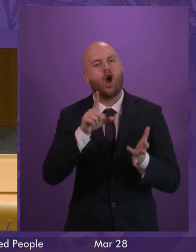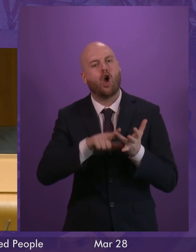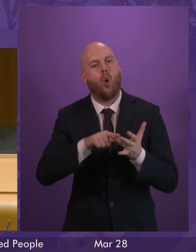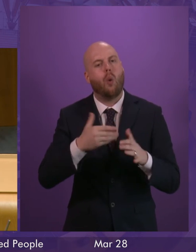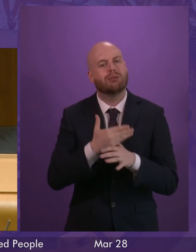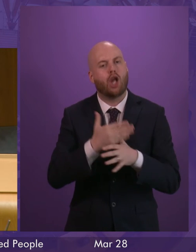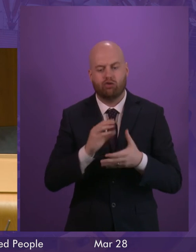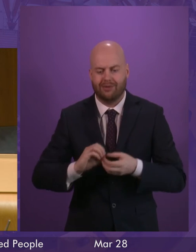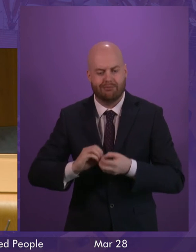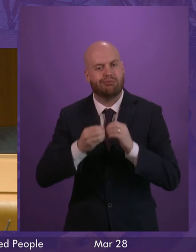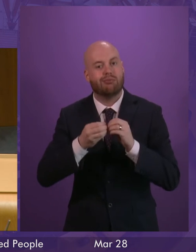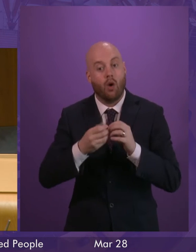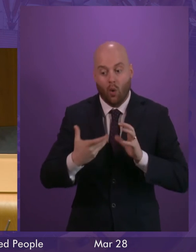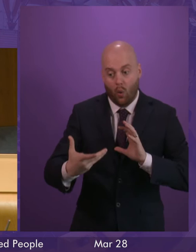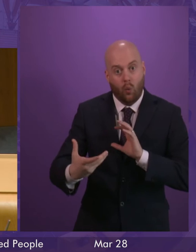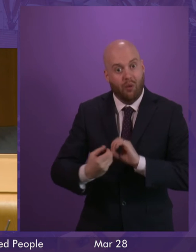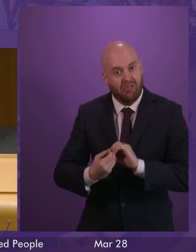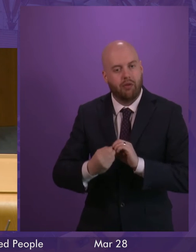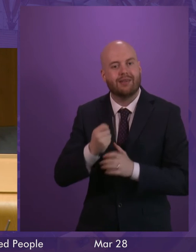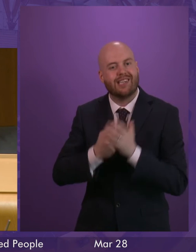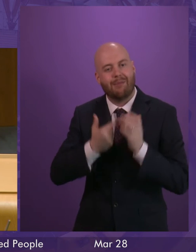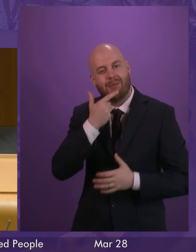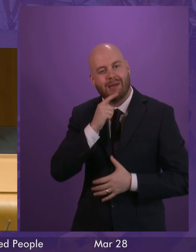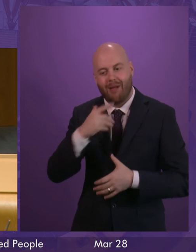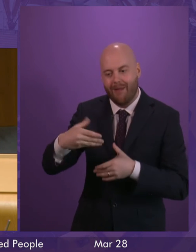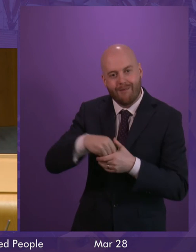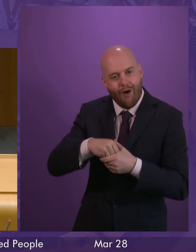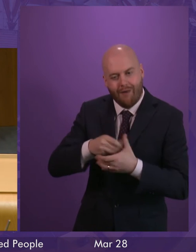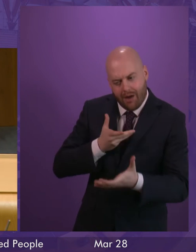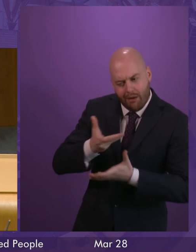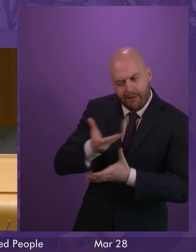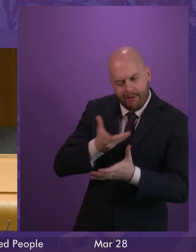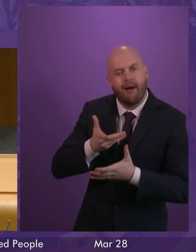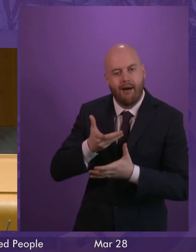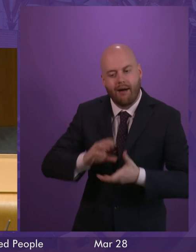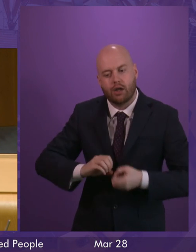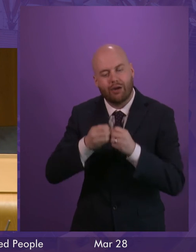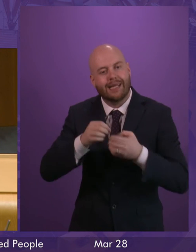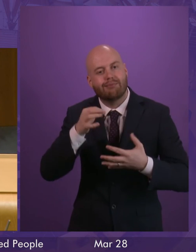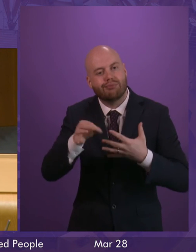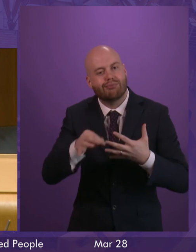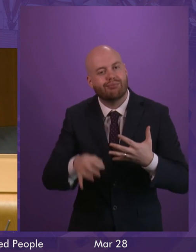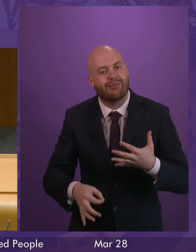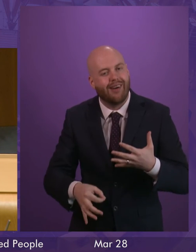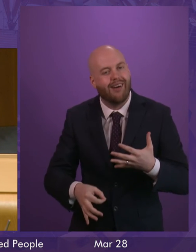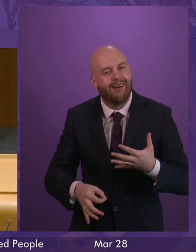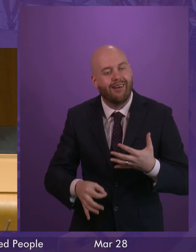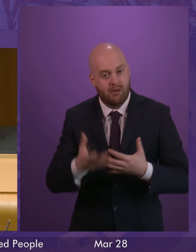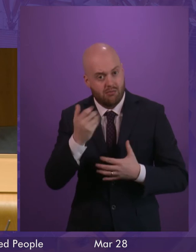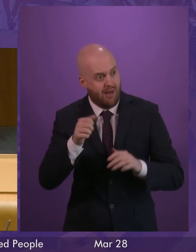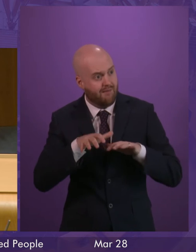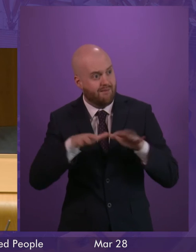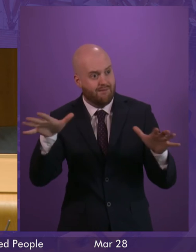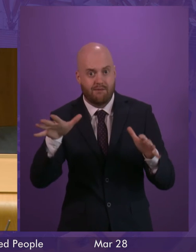area. And I think that's a reasonable ask. And they've got some good examples of co-production, it has to be said.